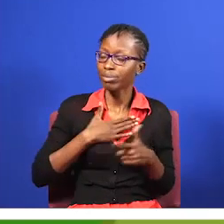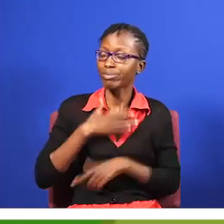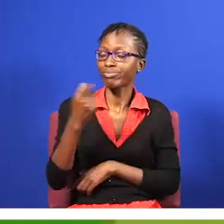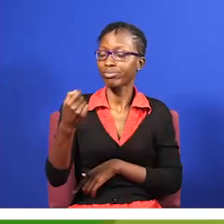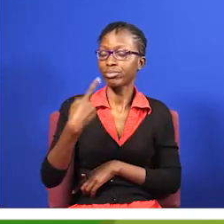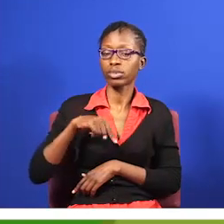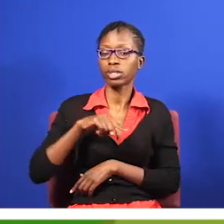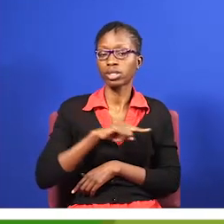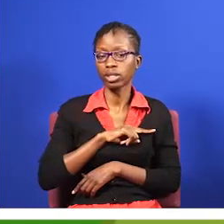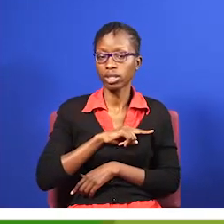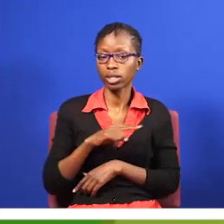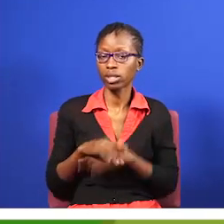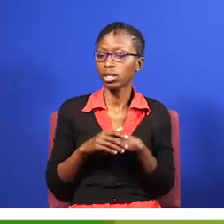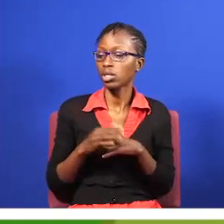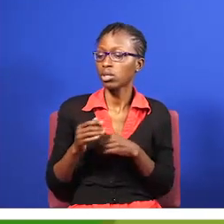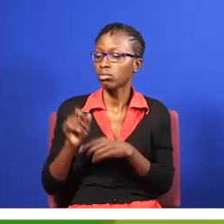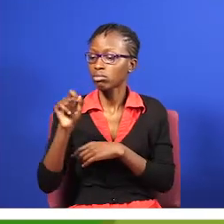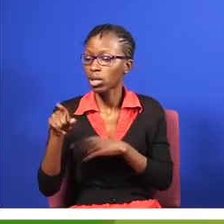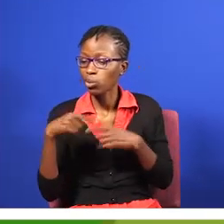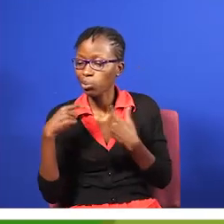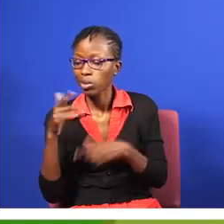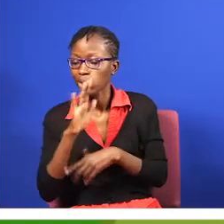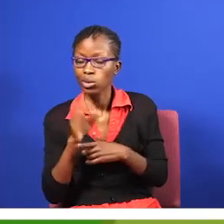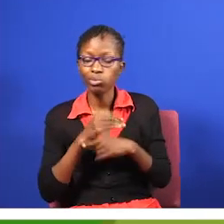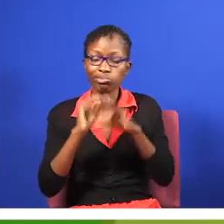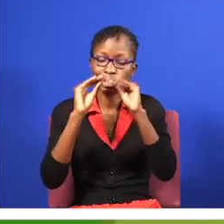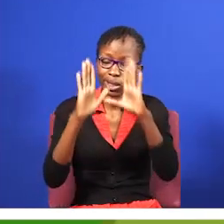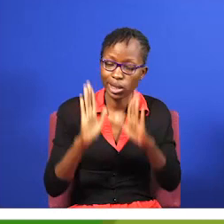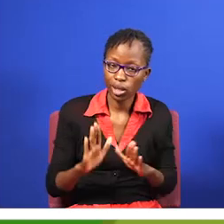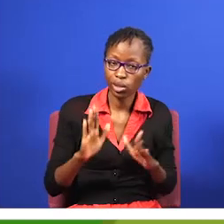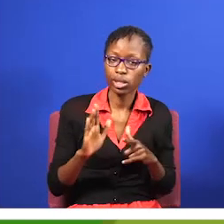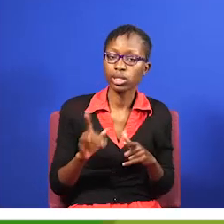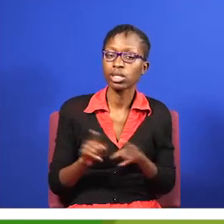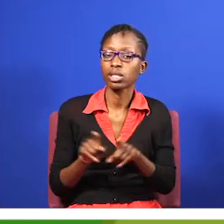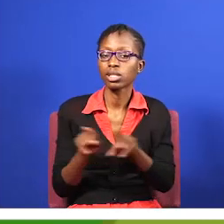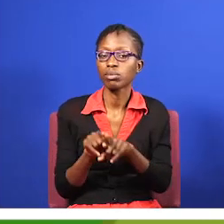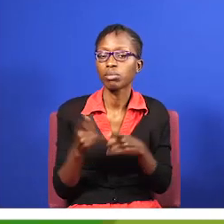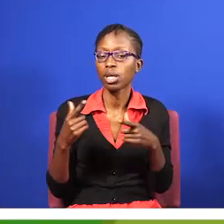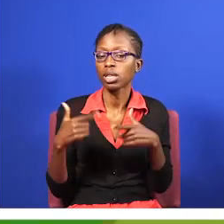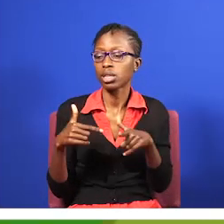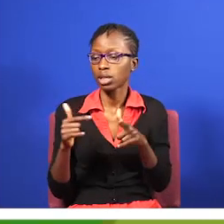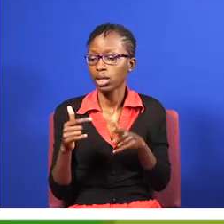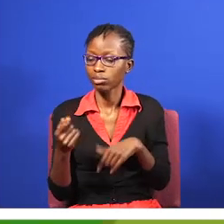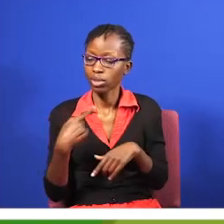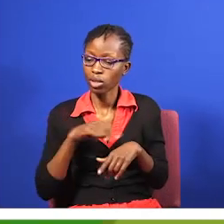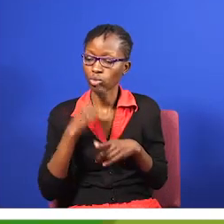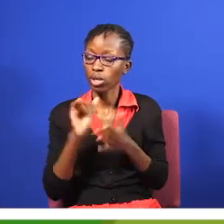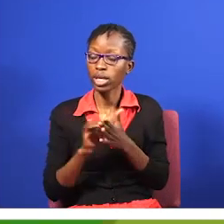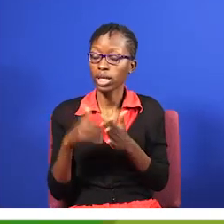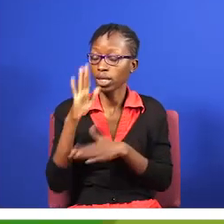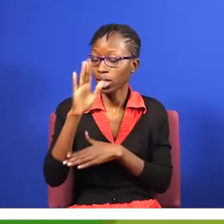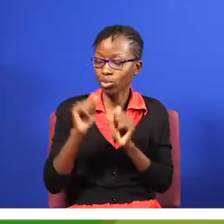craft work. You can share with your pastor, you can share with your teachers, and let us have it so that we can